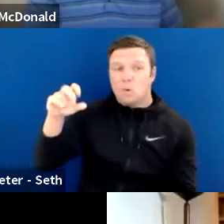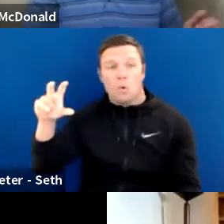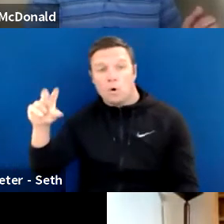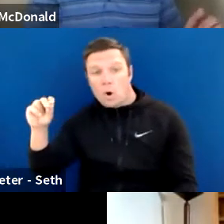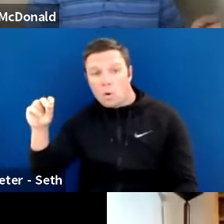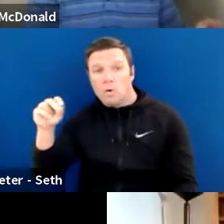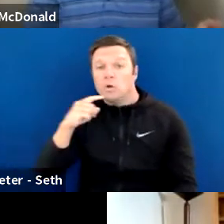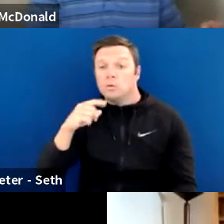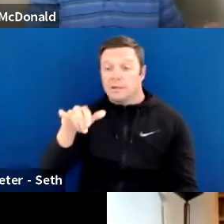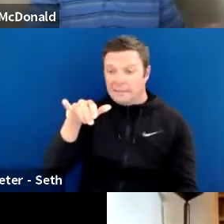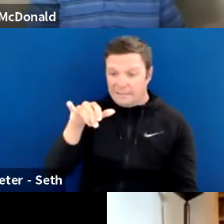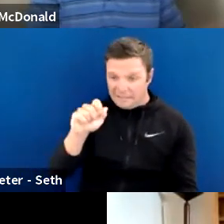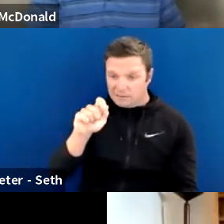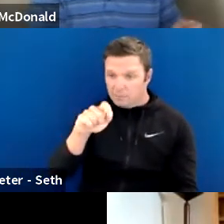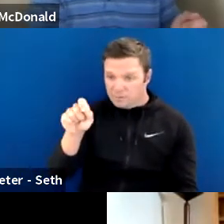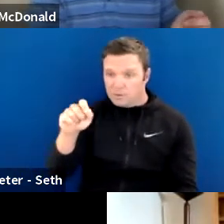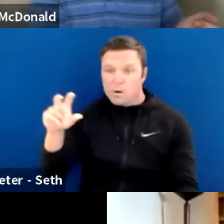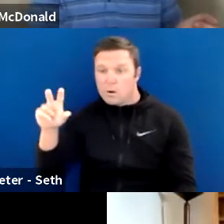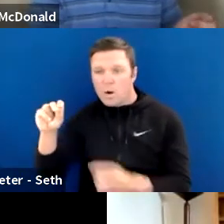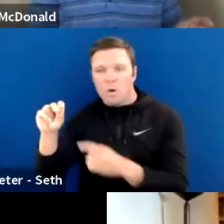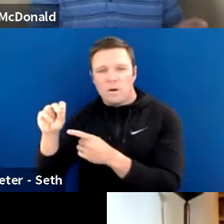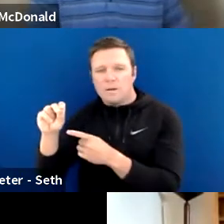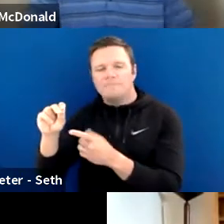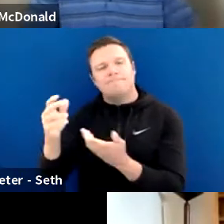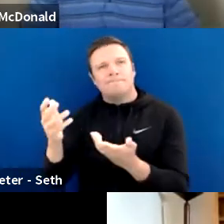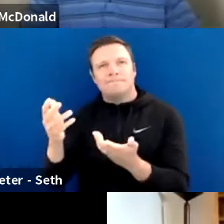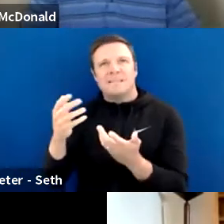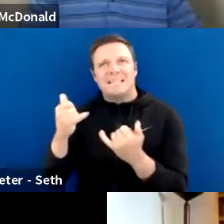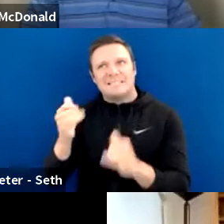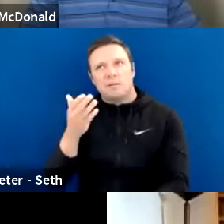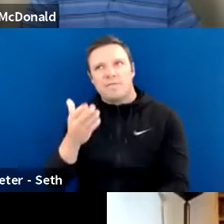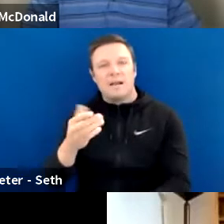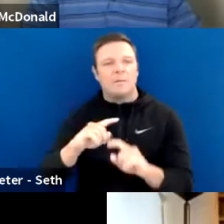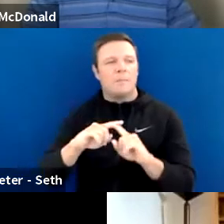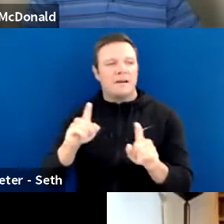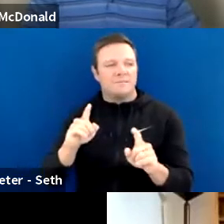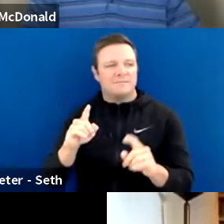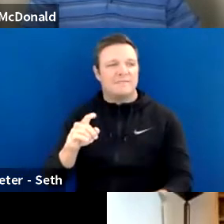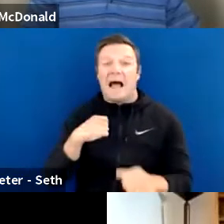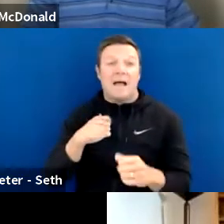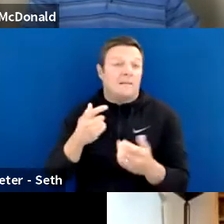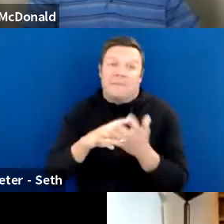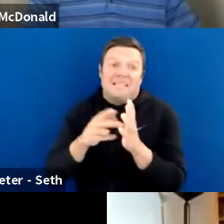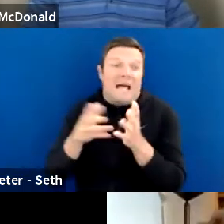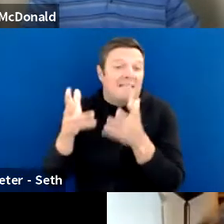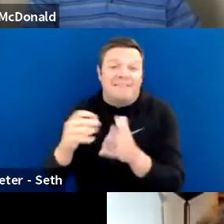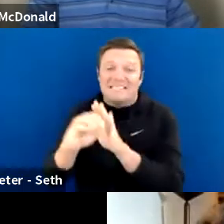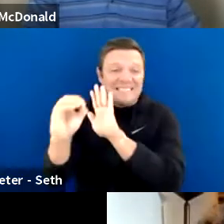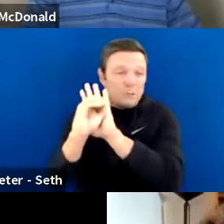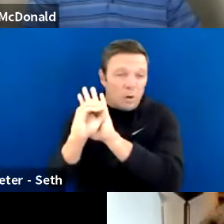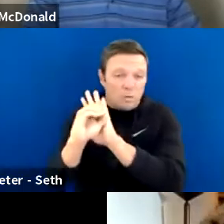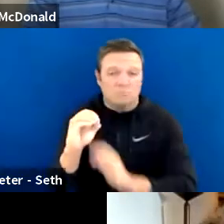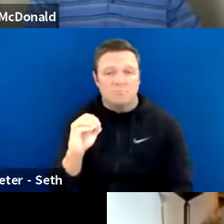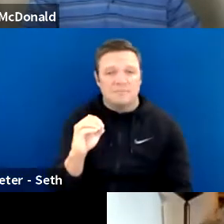could put here, they mark that, and they put no. Well, they're still there, but they're playing around, so I'll leave it as a 0. But